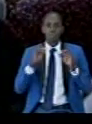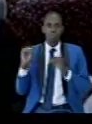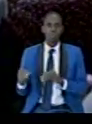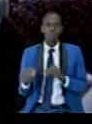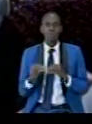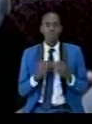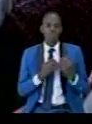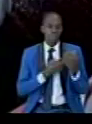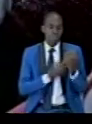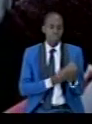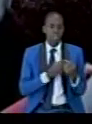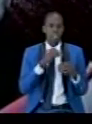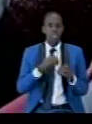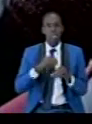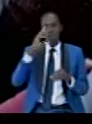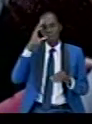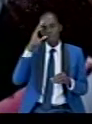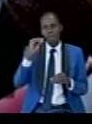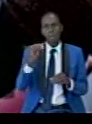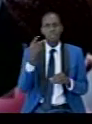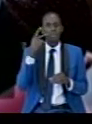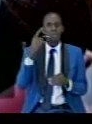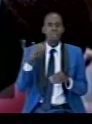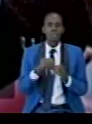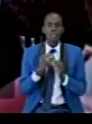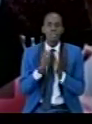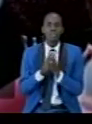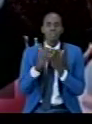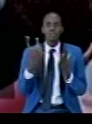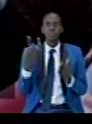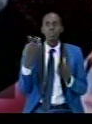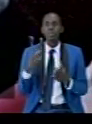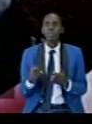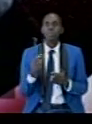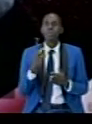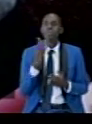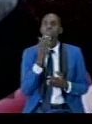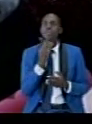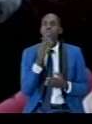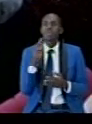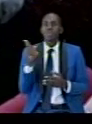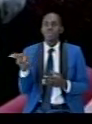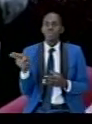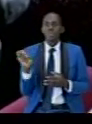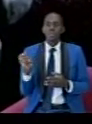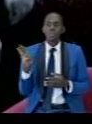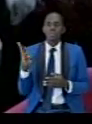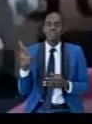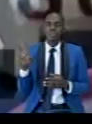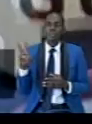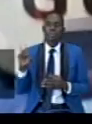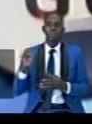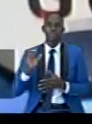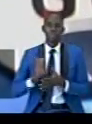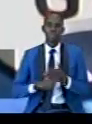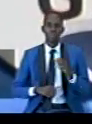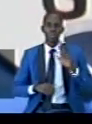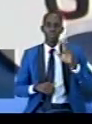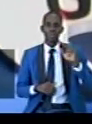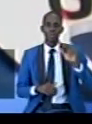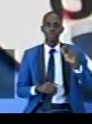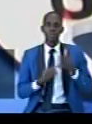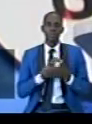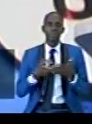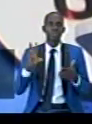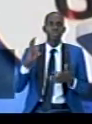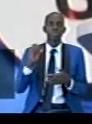in man. It tells us in Hebrews chapter 13, reading there from verse 6, it says, so that we